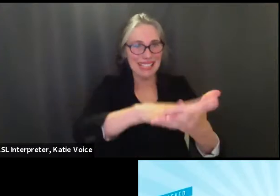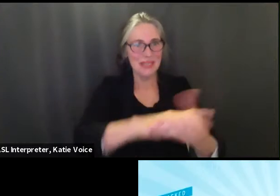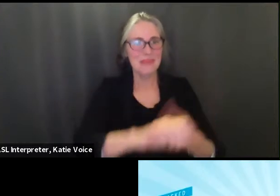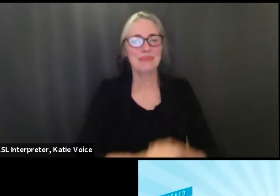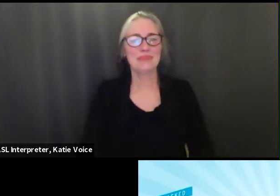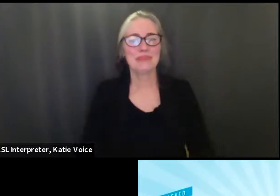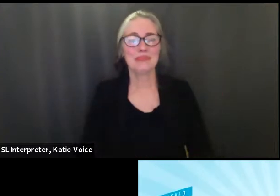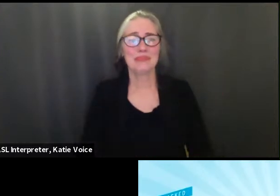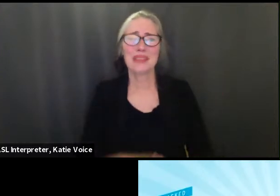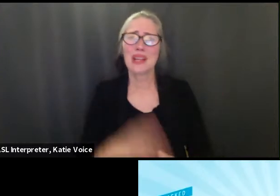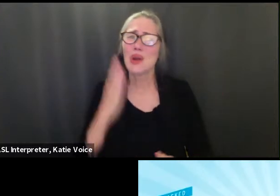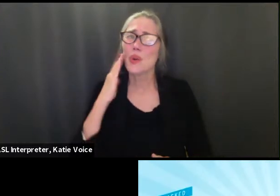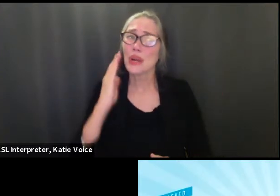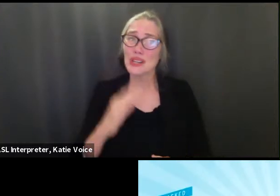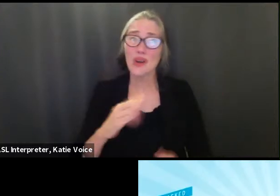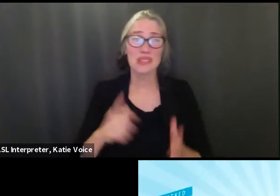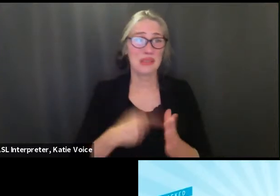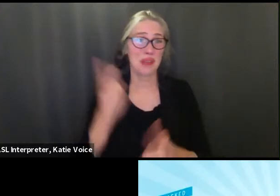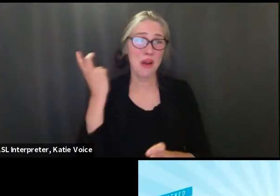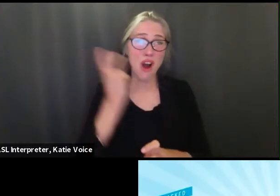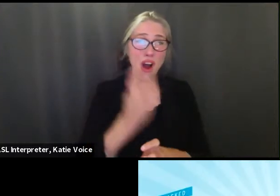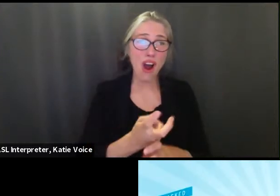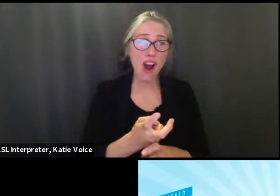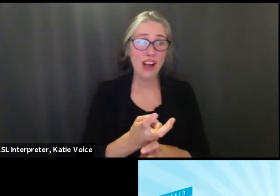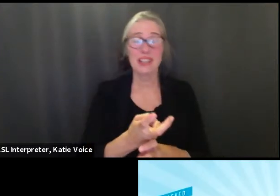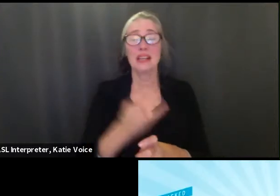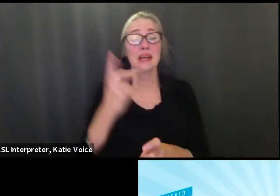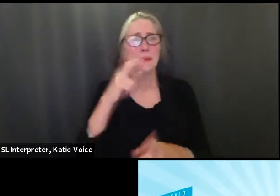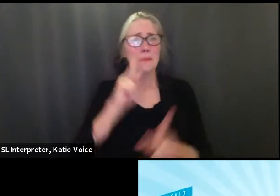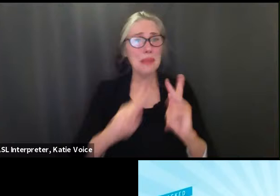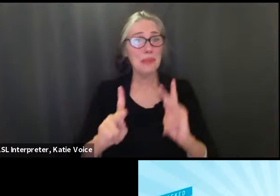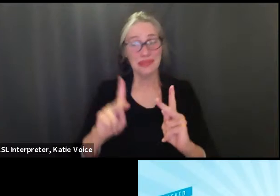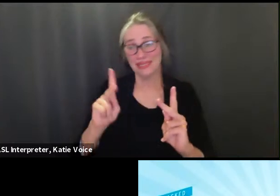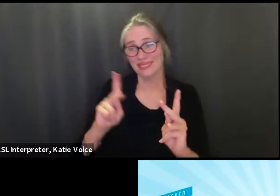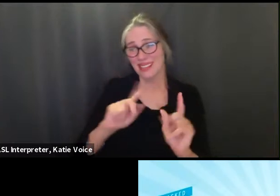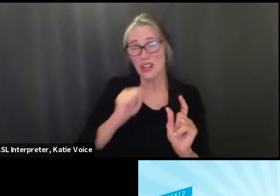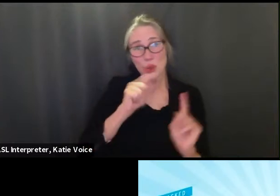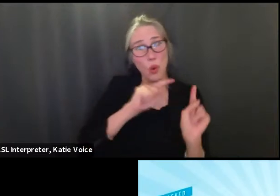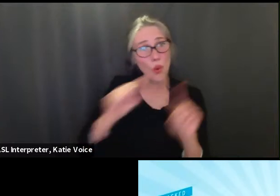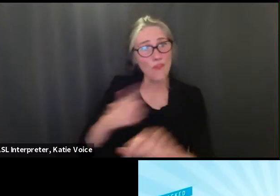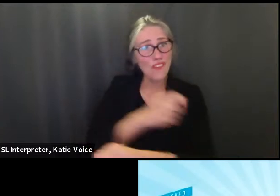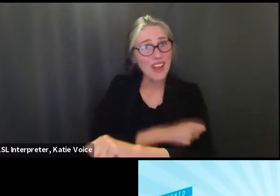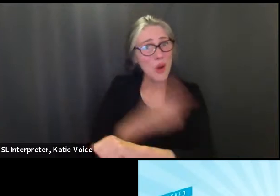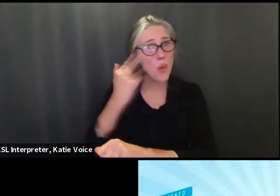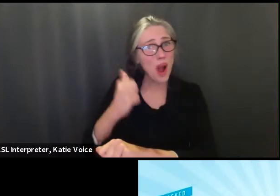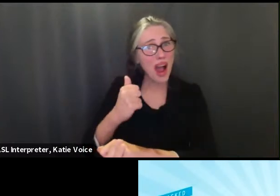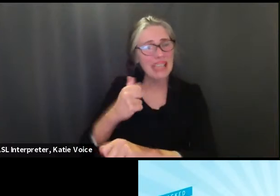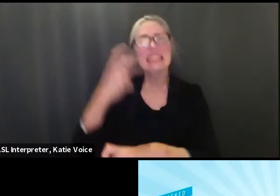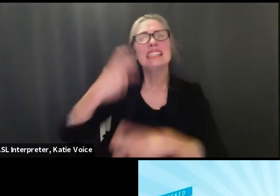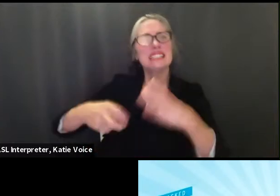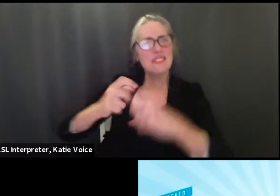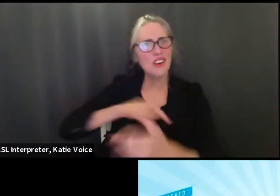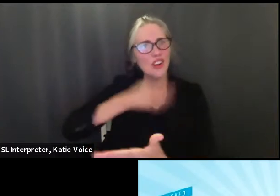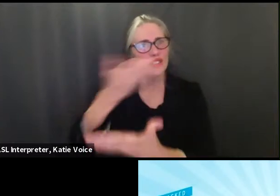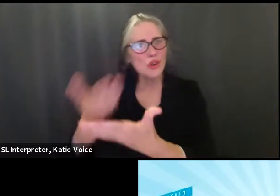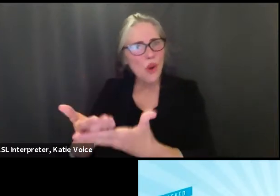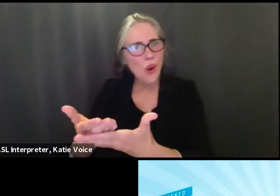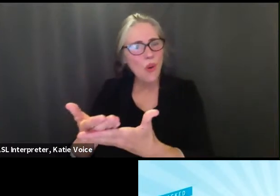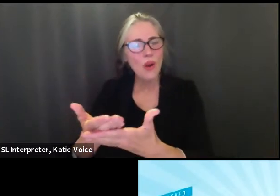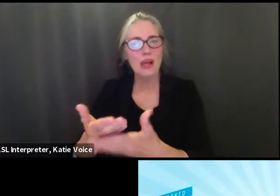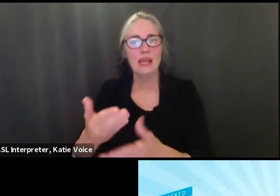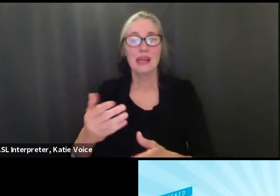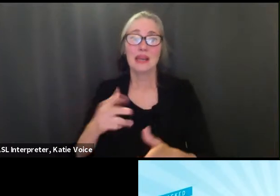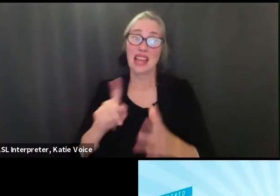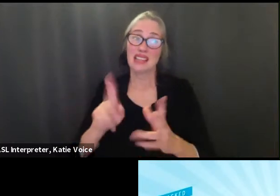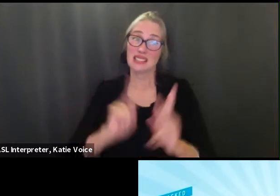huge barrier to actually getting vaccinations is access. Certainly there are those that don't agree,